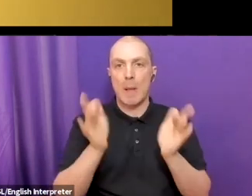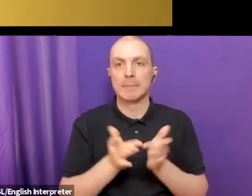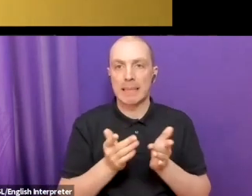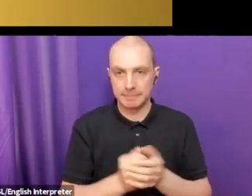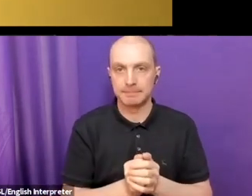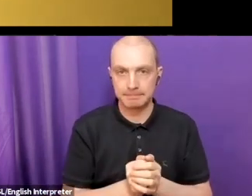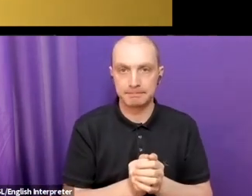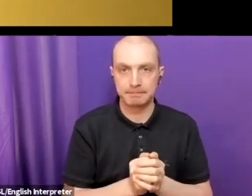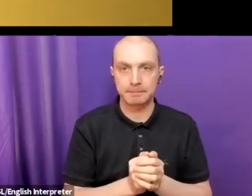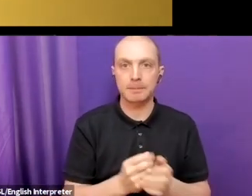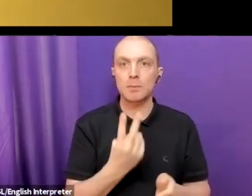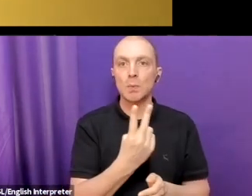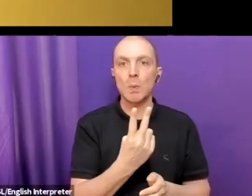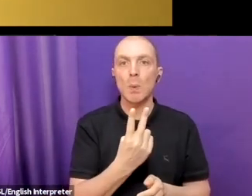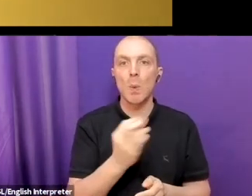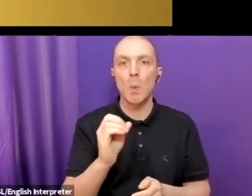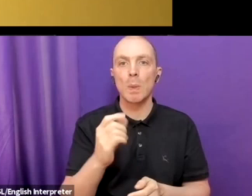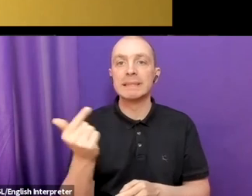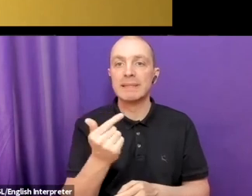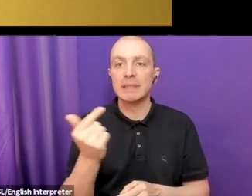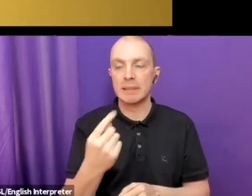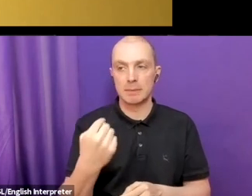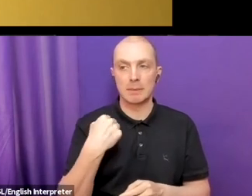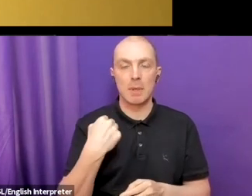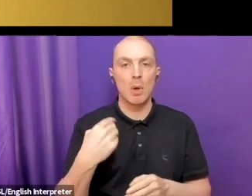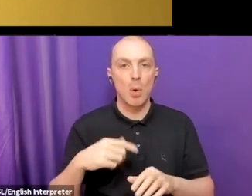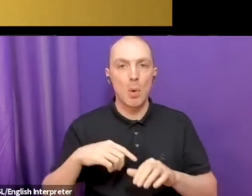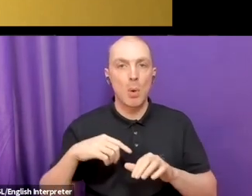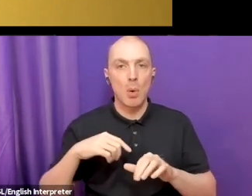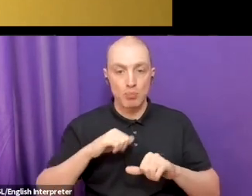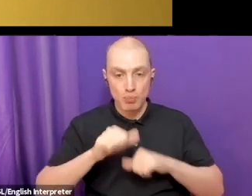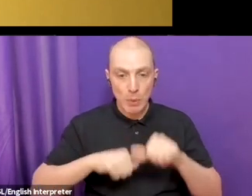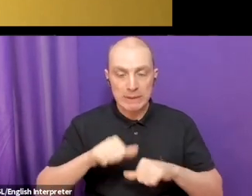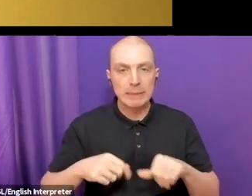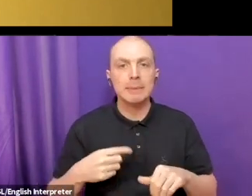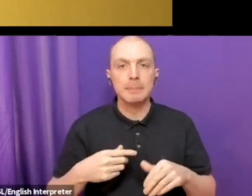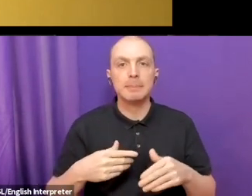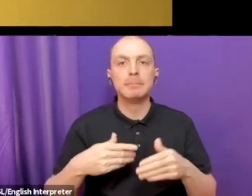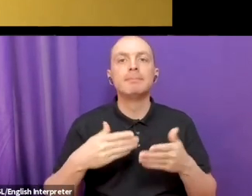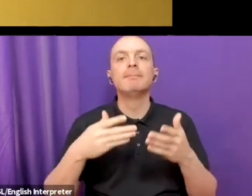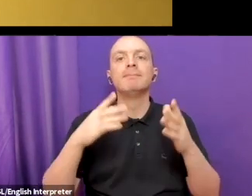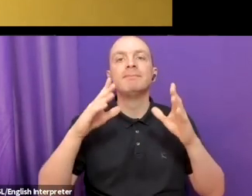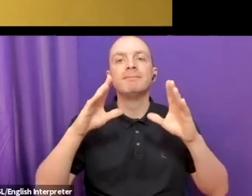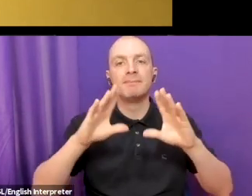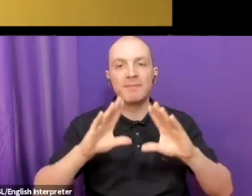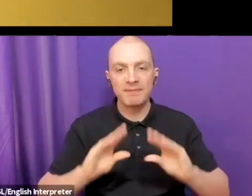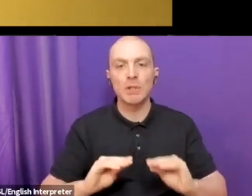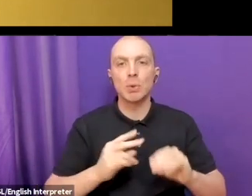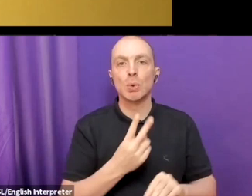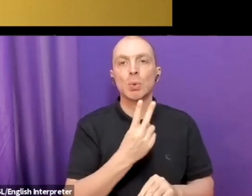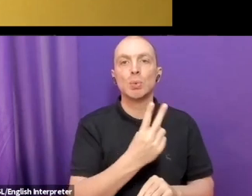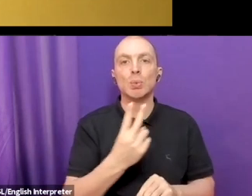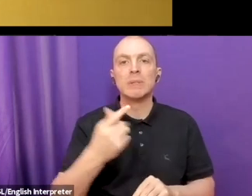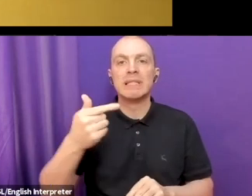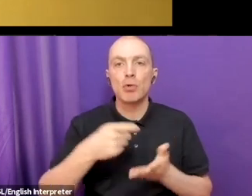Now, the 2017 process was finalized with around 227 recommendations